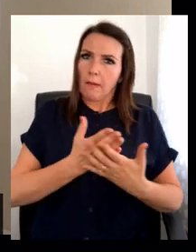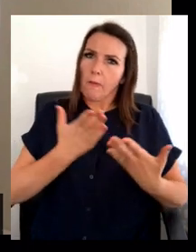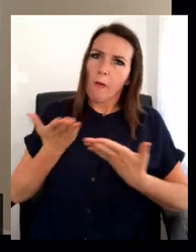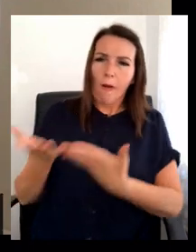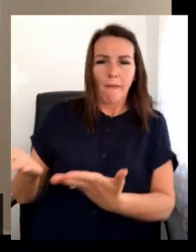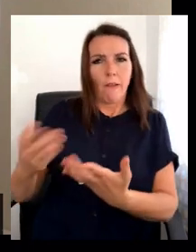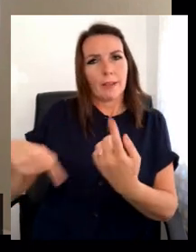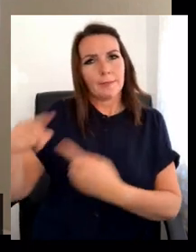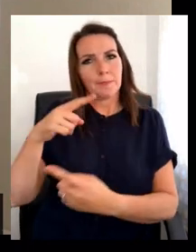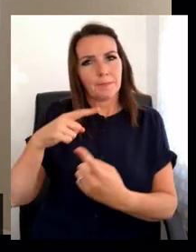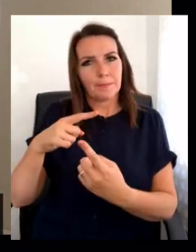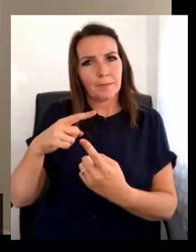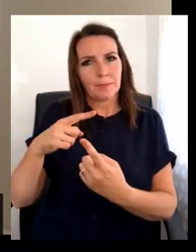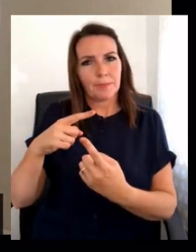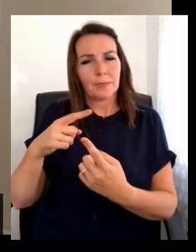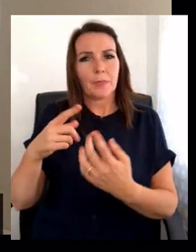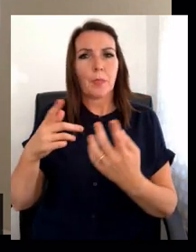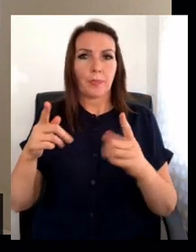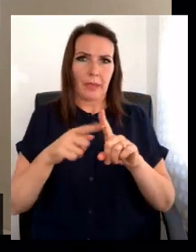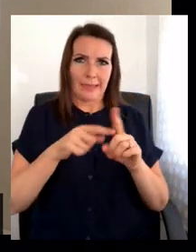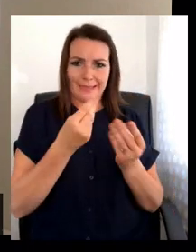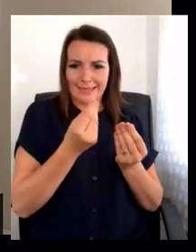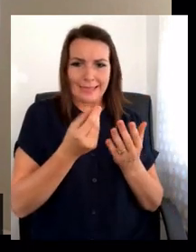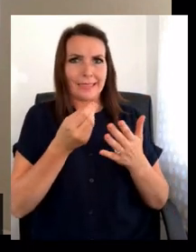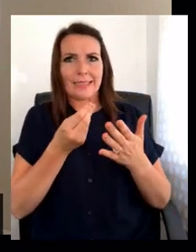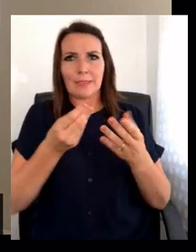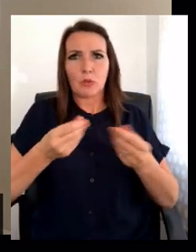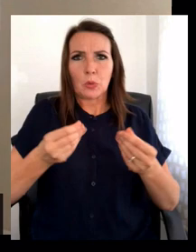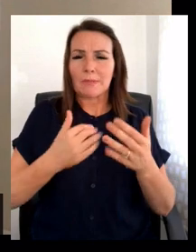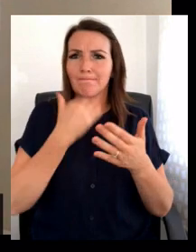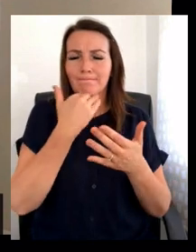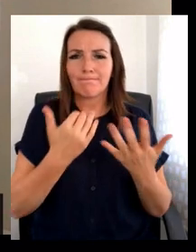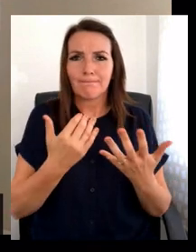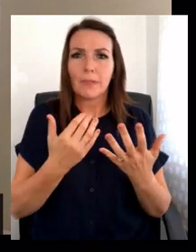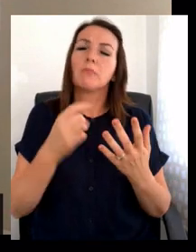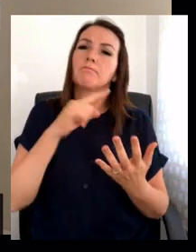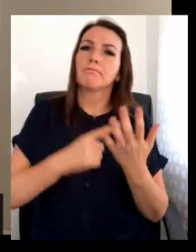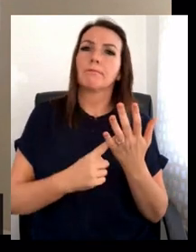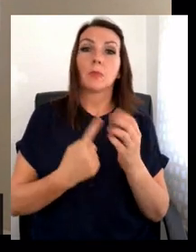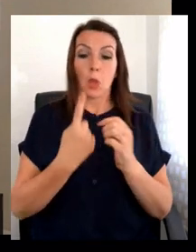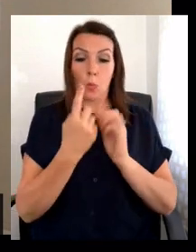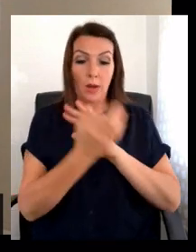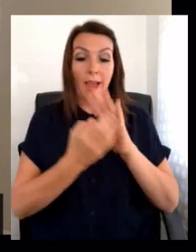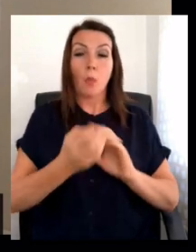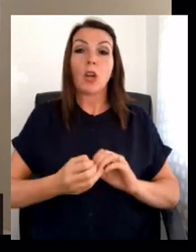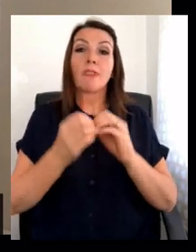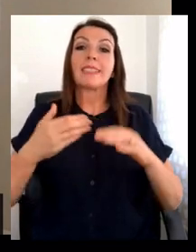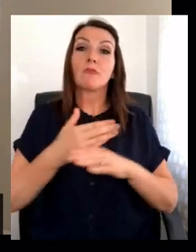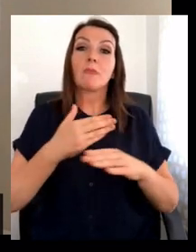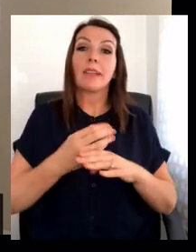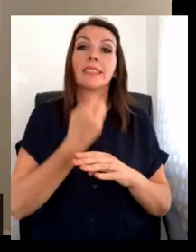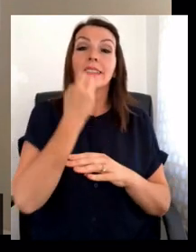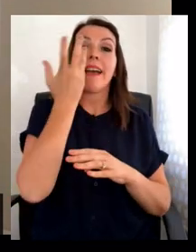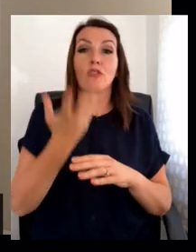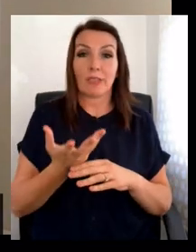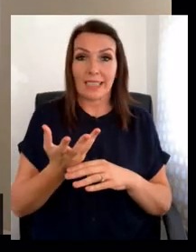same time, having limited resources. What we came up with was to do 1 hour of creative practice every day. We ended up